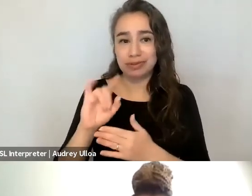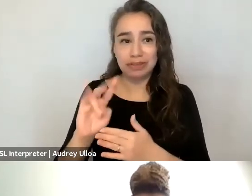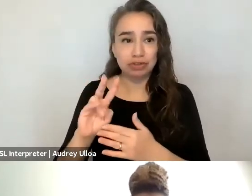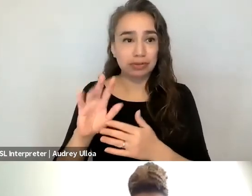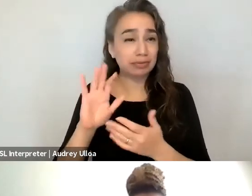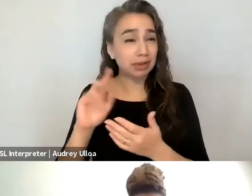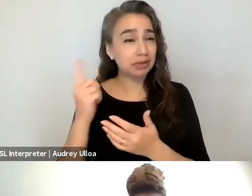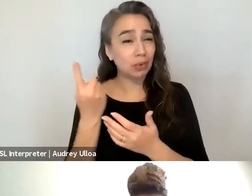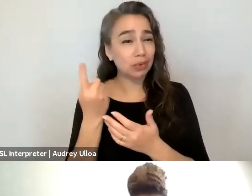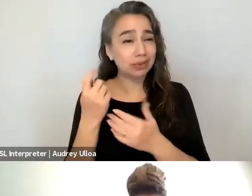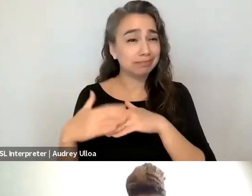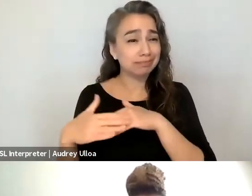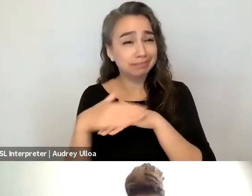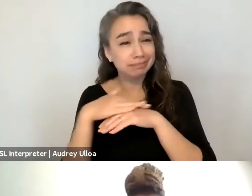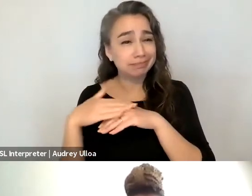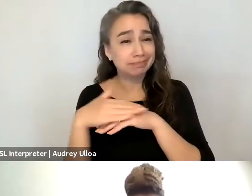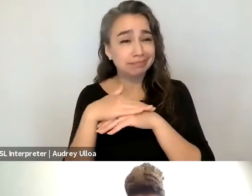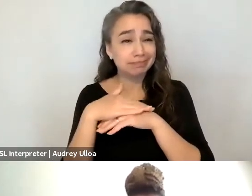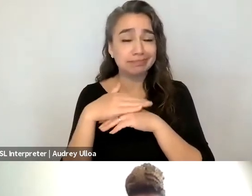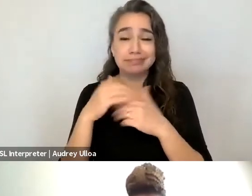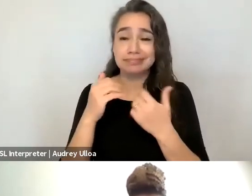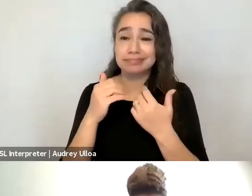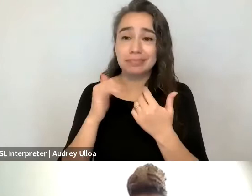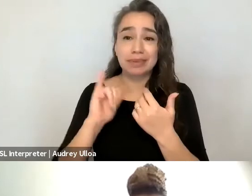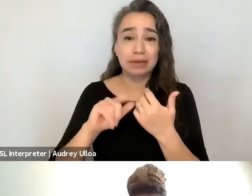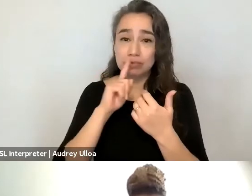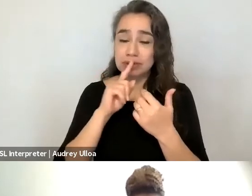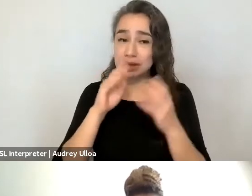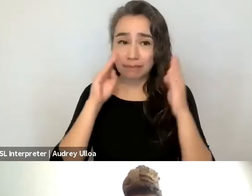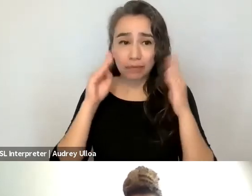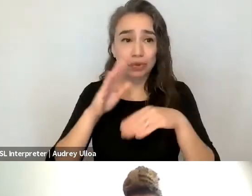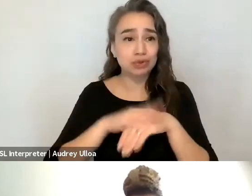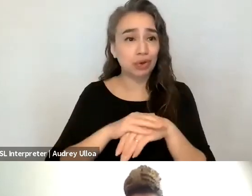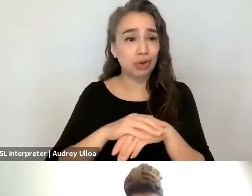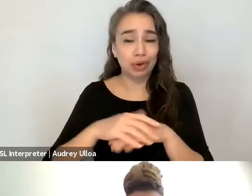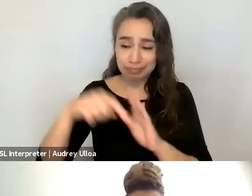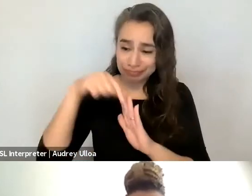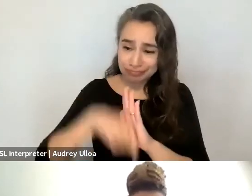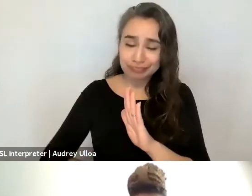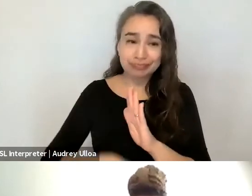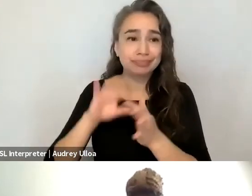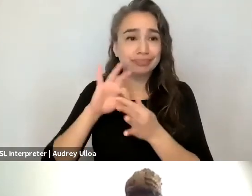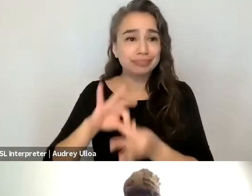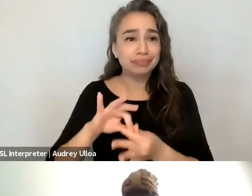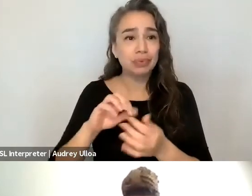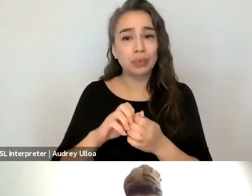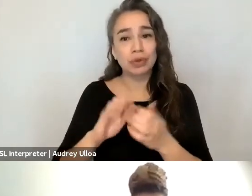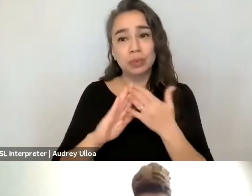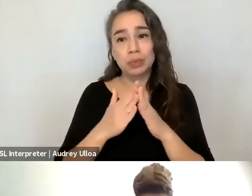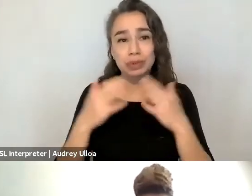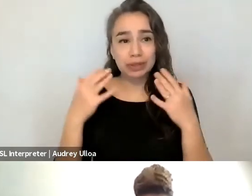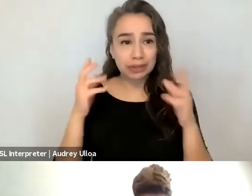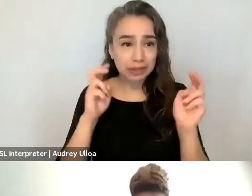surface and not really dealing with the root of our community issues such as public health, mental health,